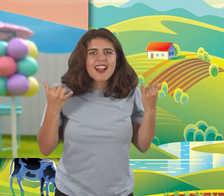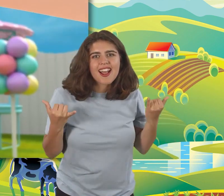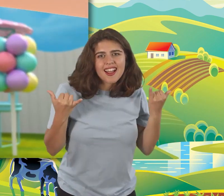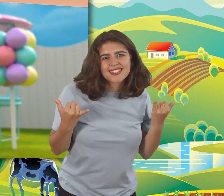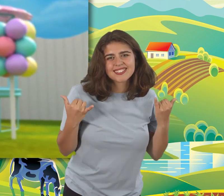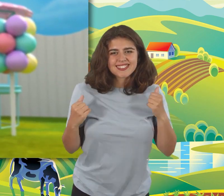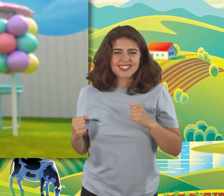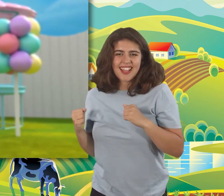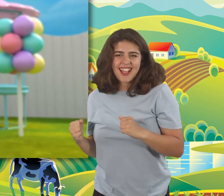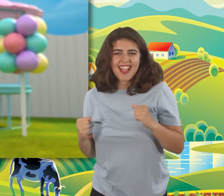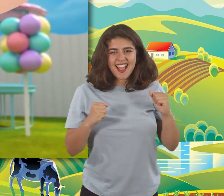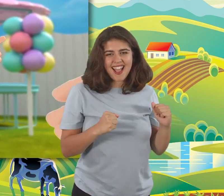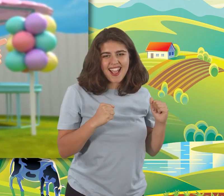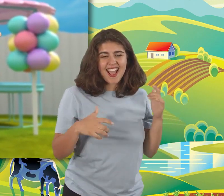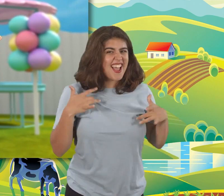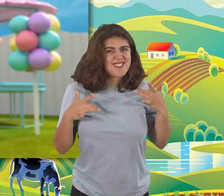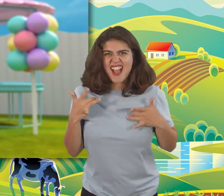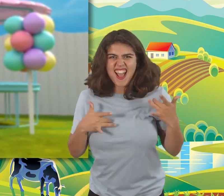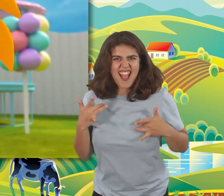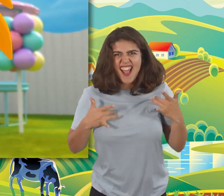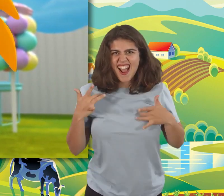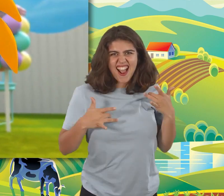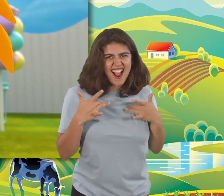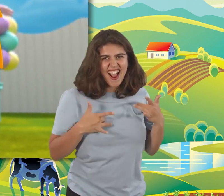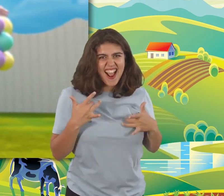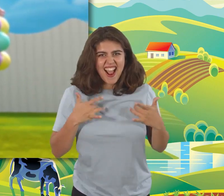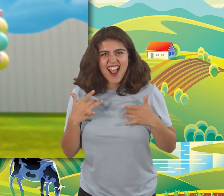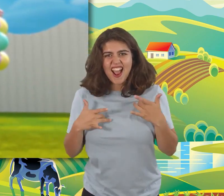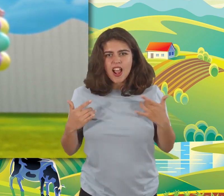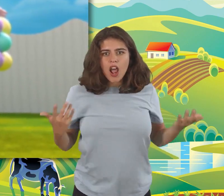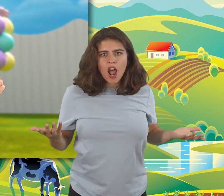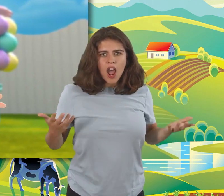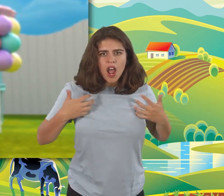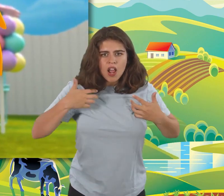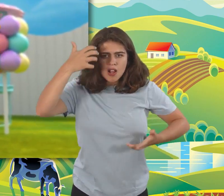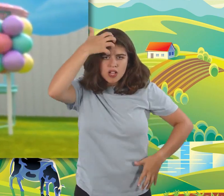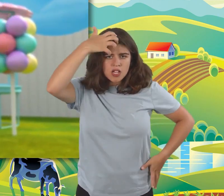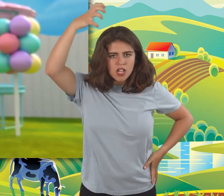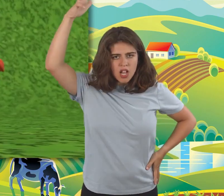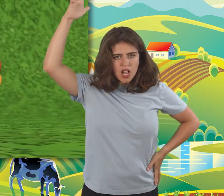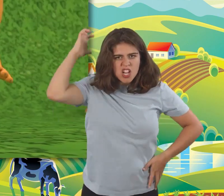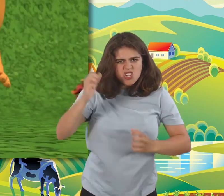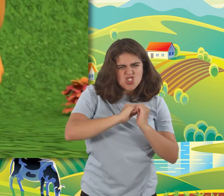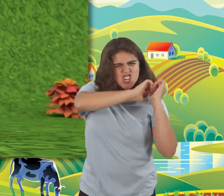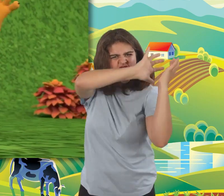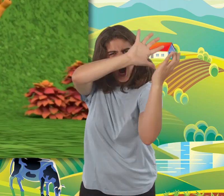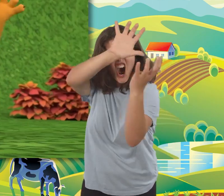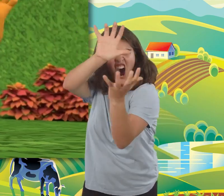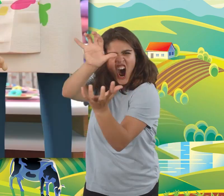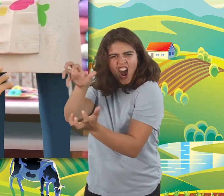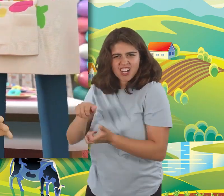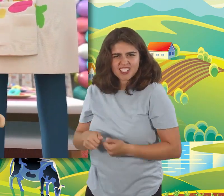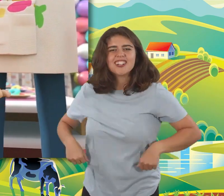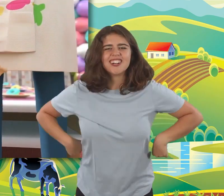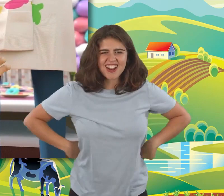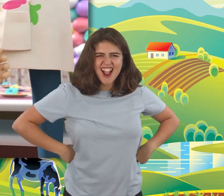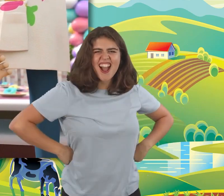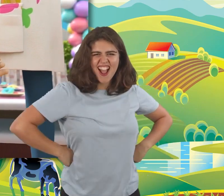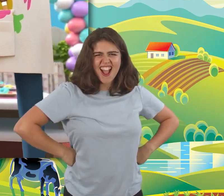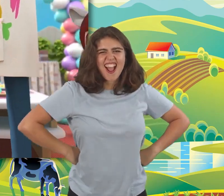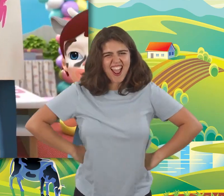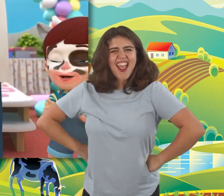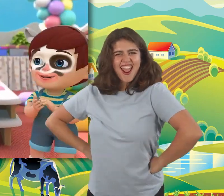I look like? I don't think I can wait. I'm a lion. Roar.